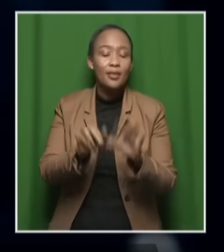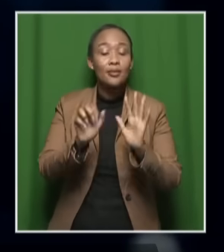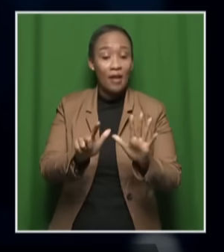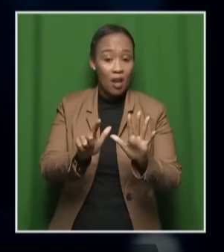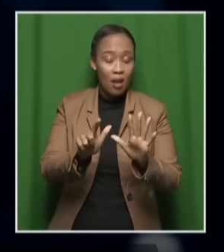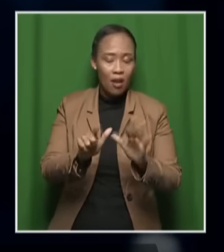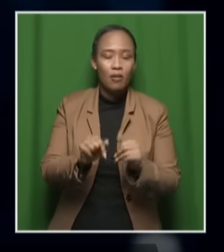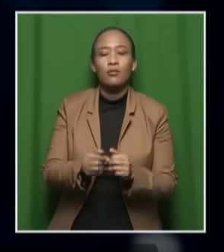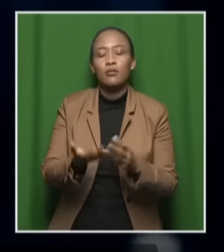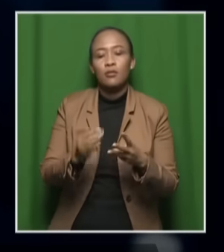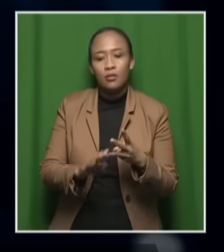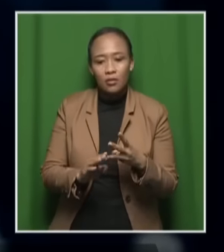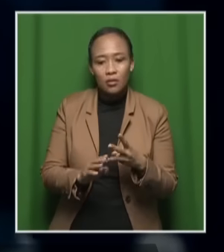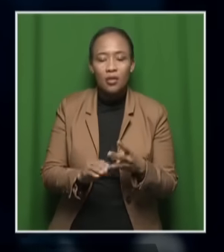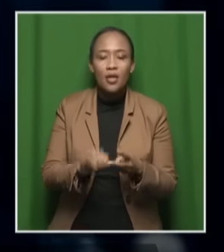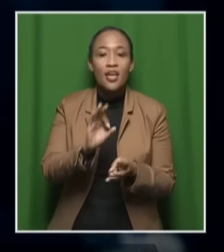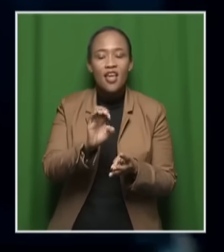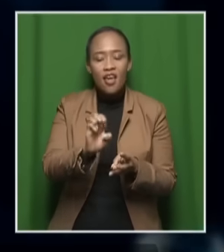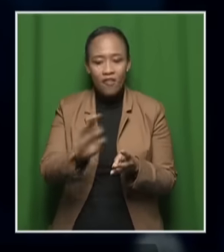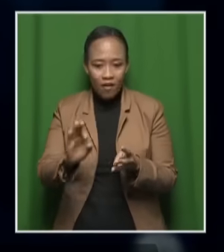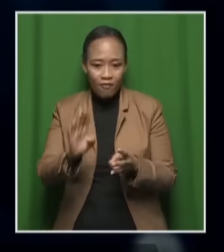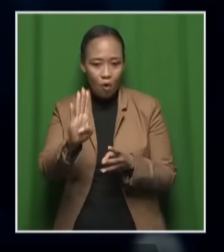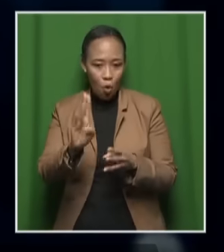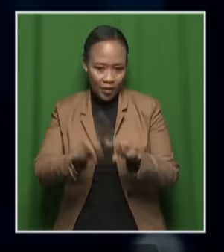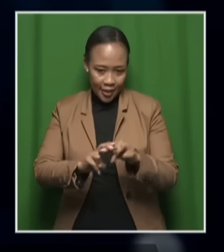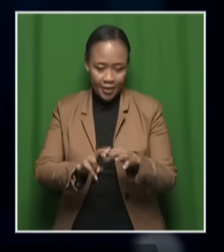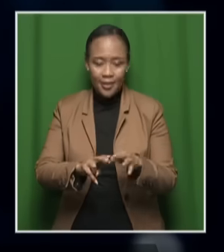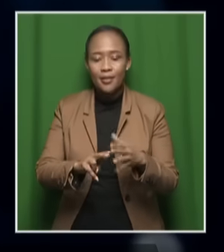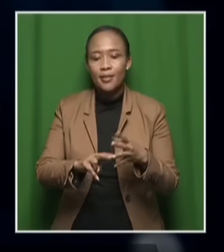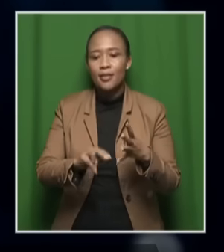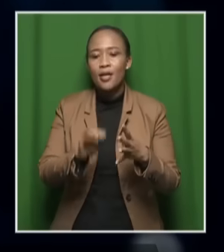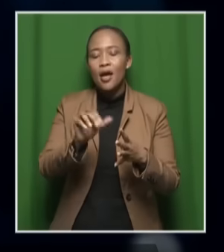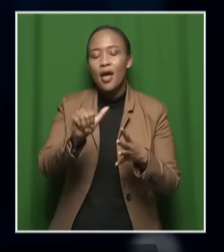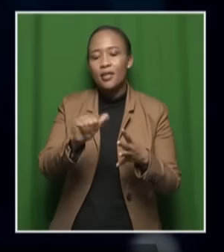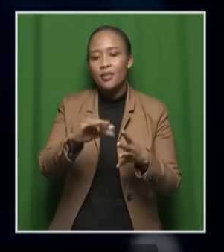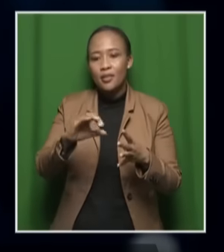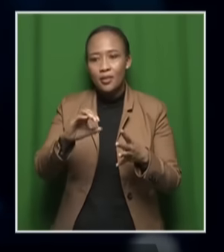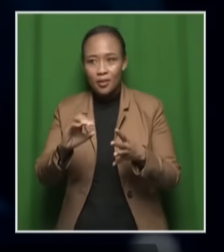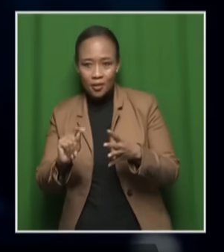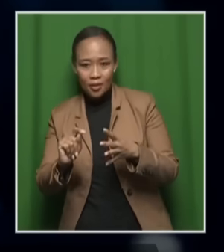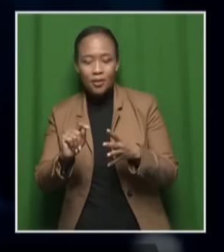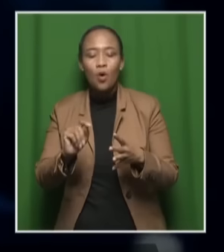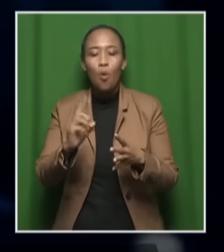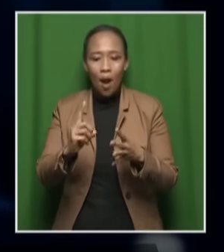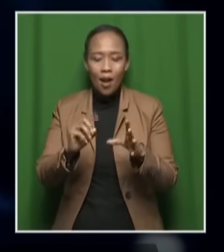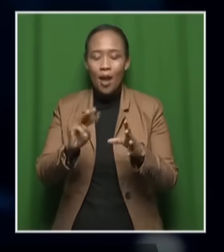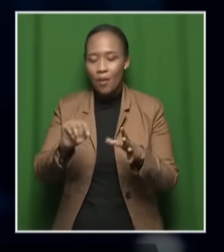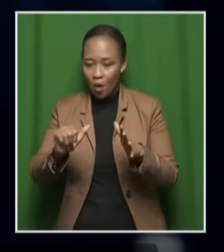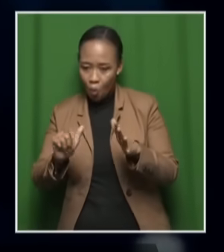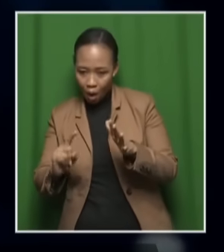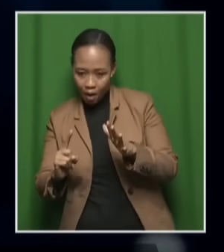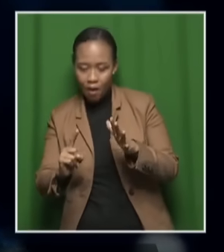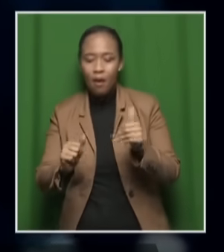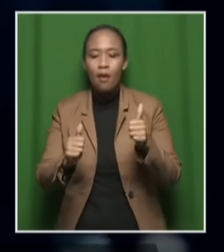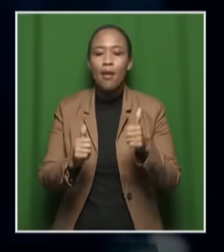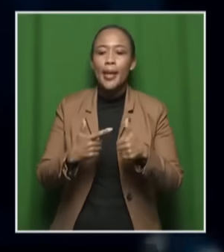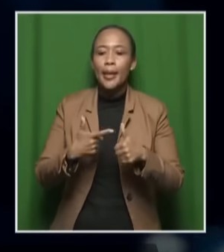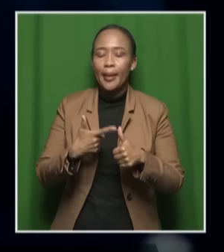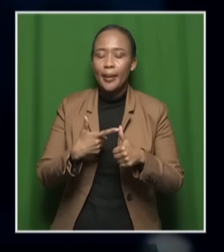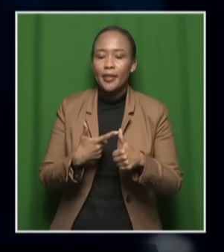7. EFF 4, ACT 1, MK 1,